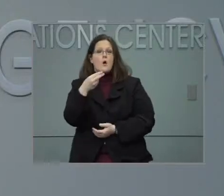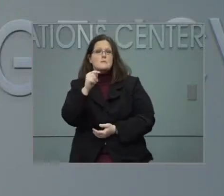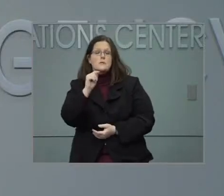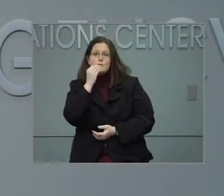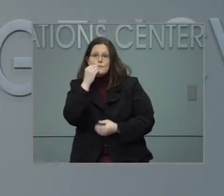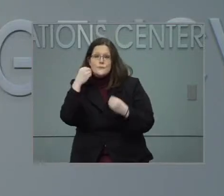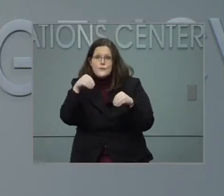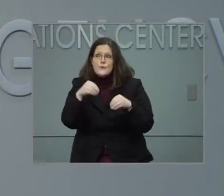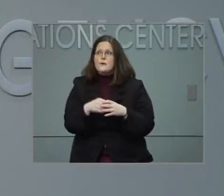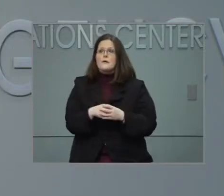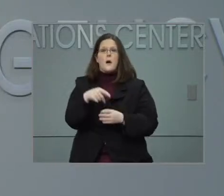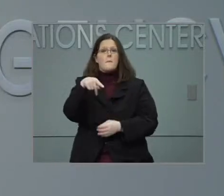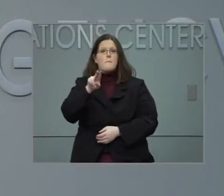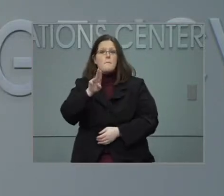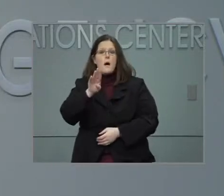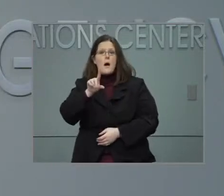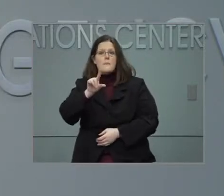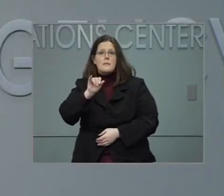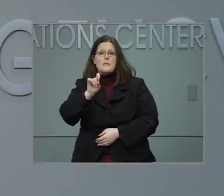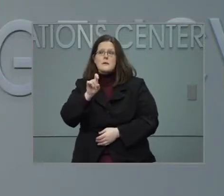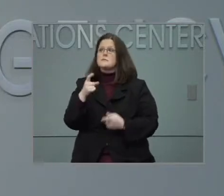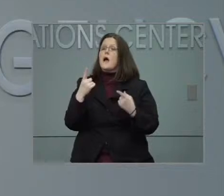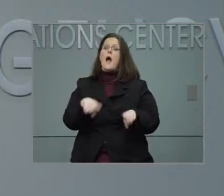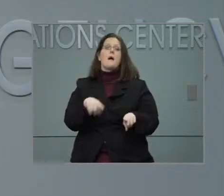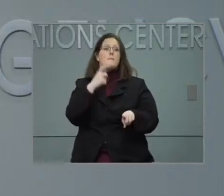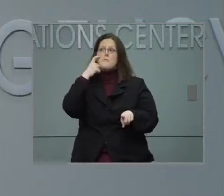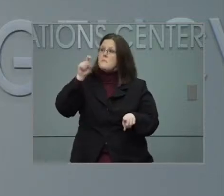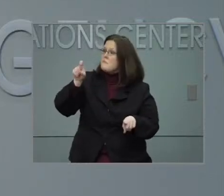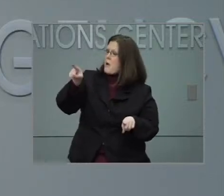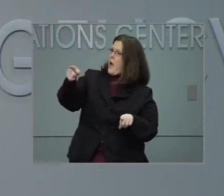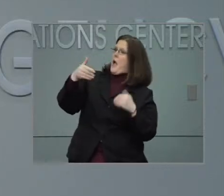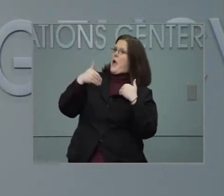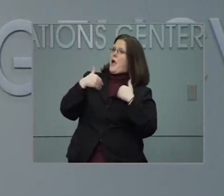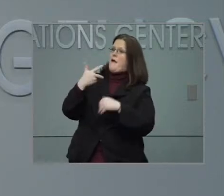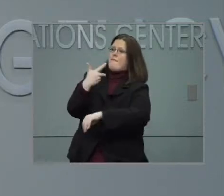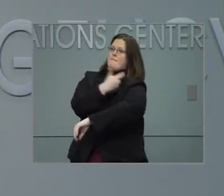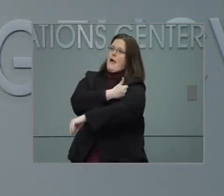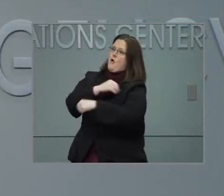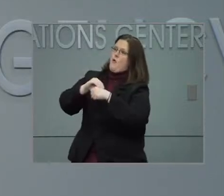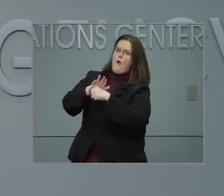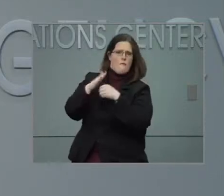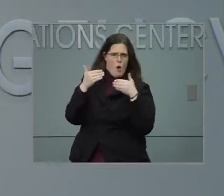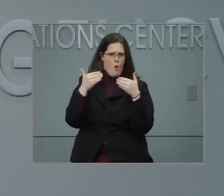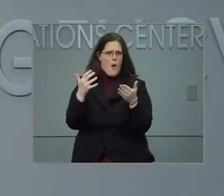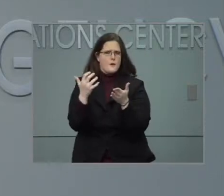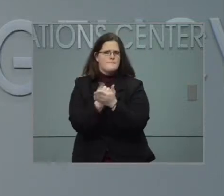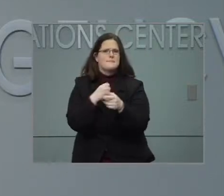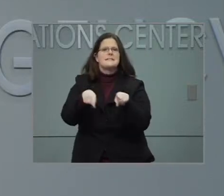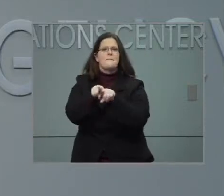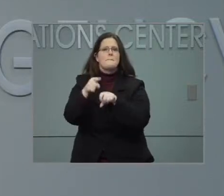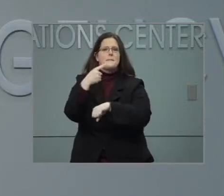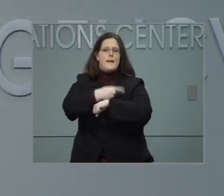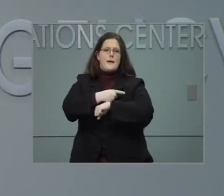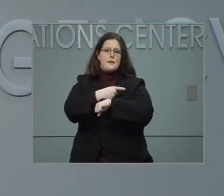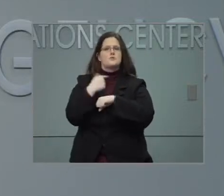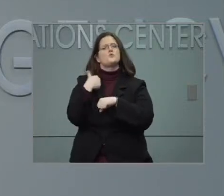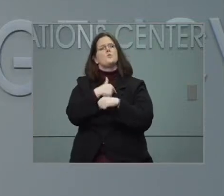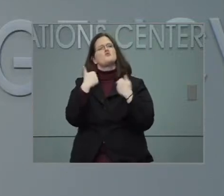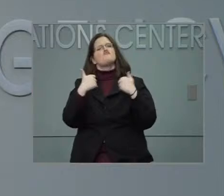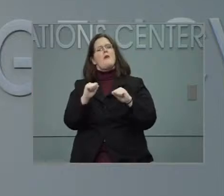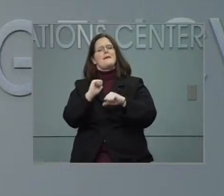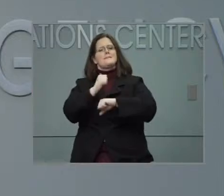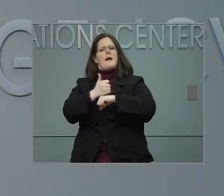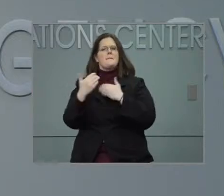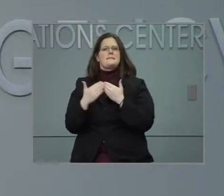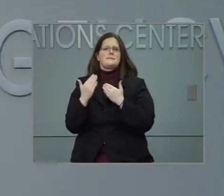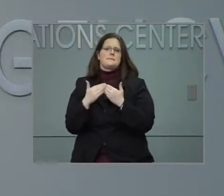Publix. They're shopping already, and they can get their vaccine that same day. So we're trying to make things easy. But then we also want